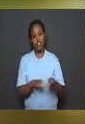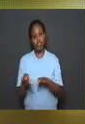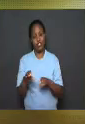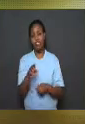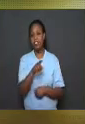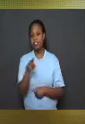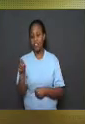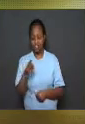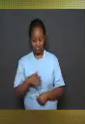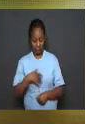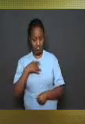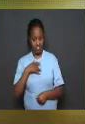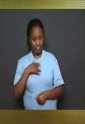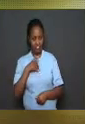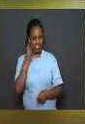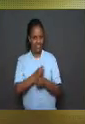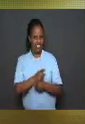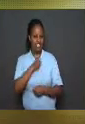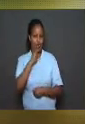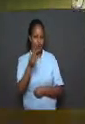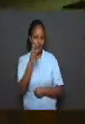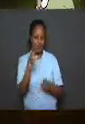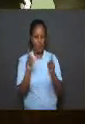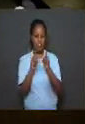you feel were unjust.